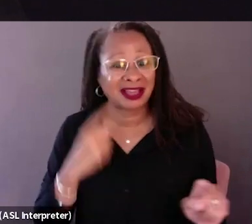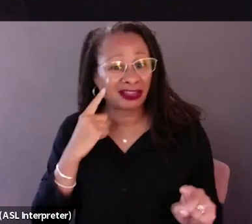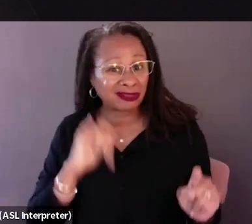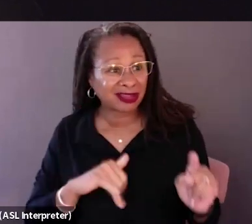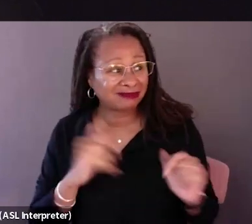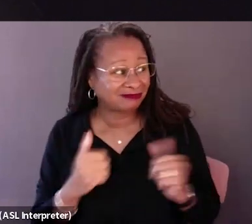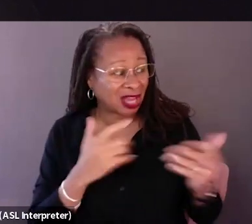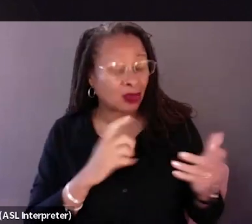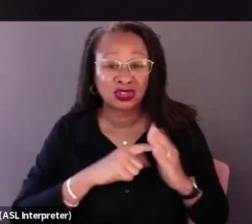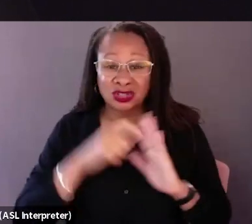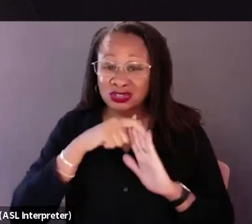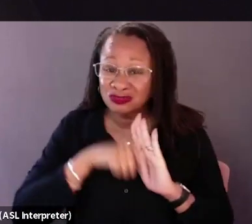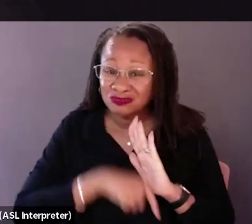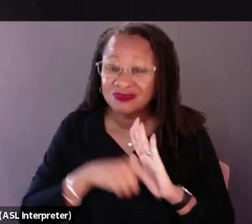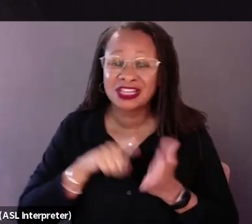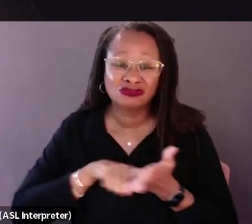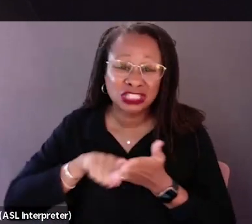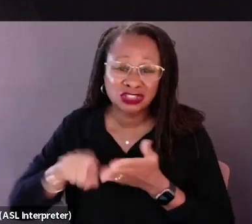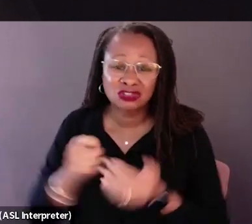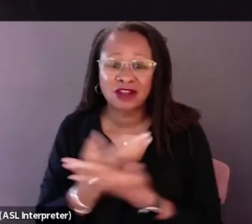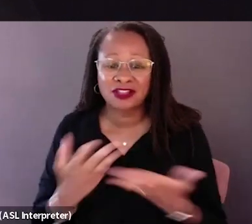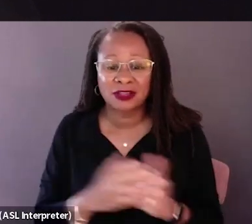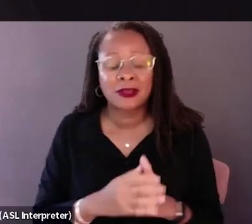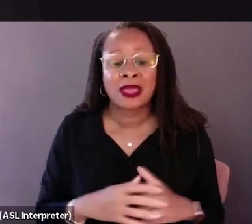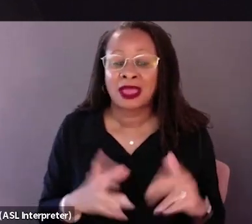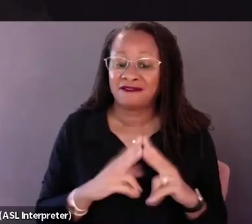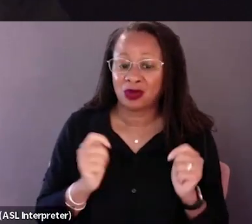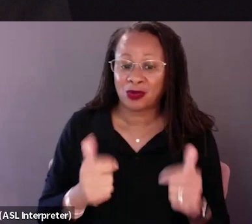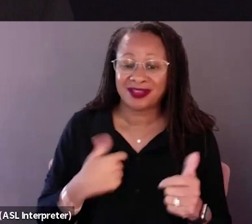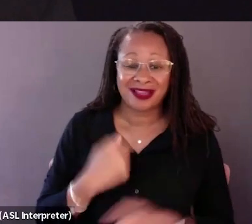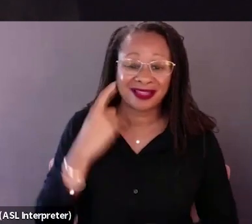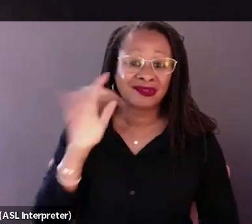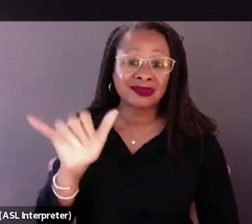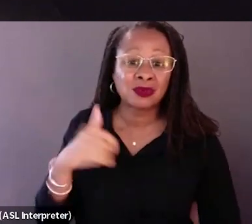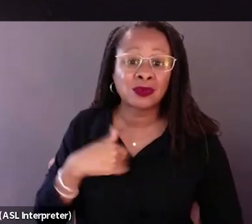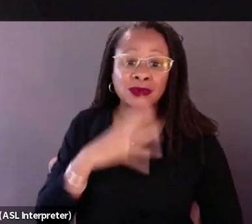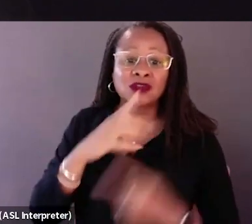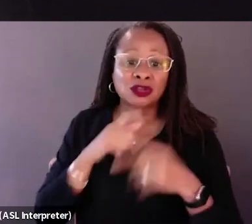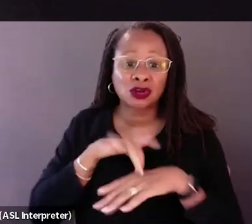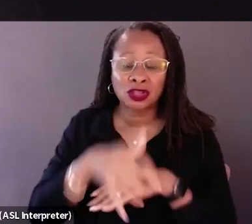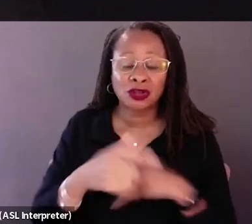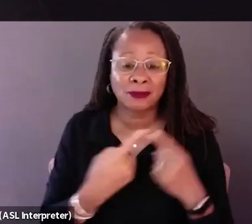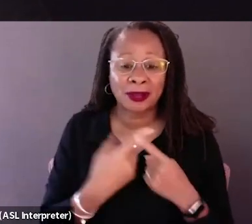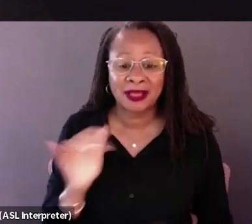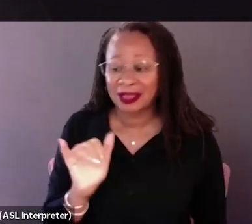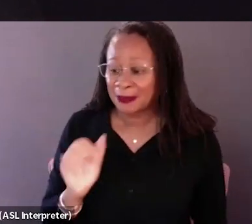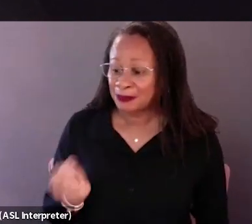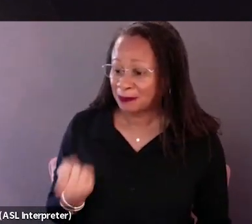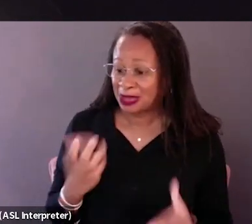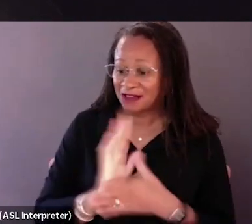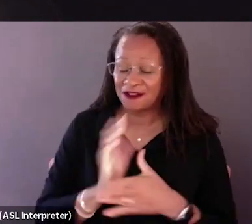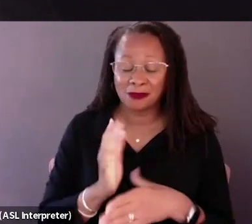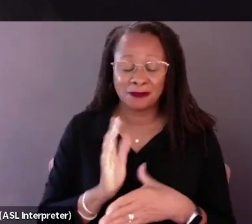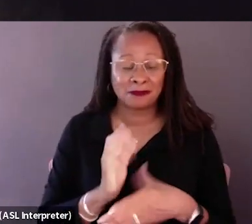started digging into it. And very quickly, I thought, we were talking earlier about, I think a lot of filmmakers